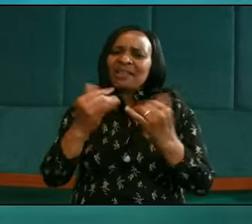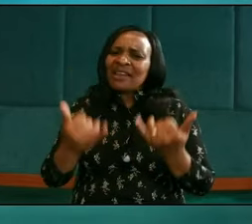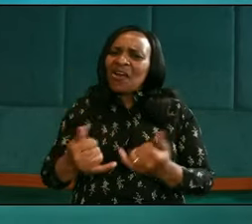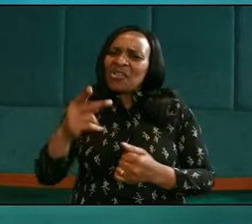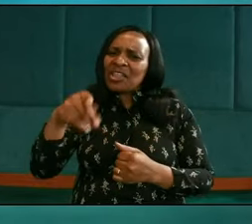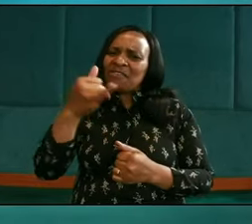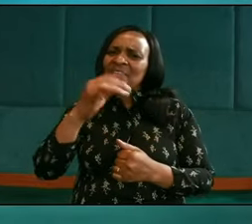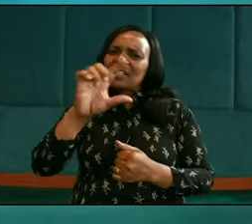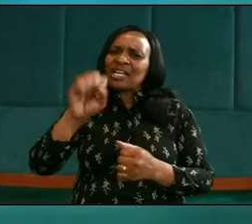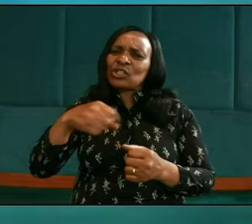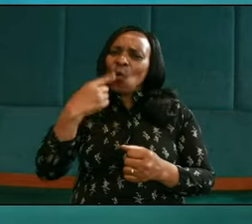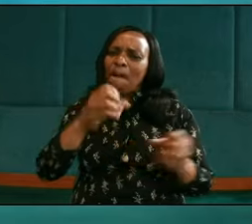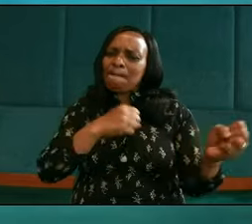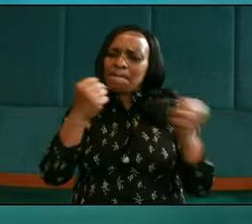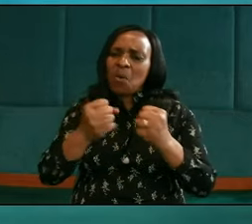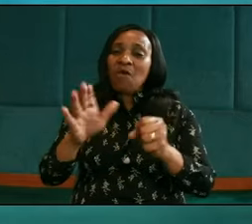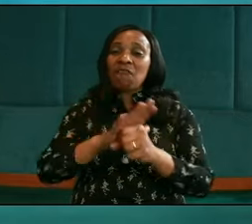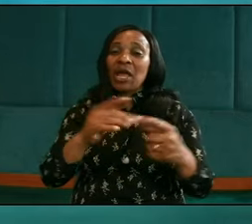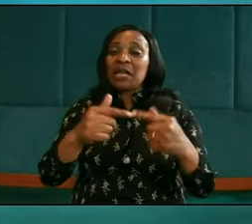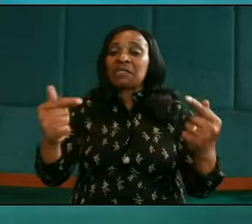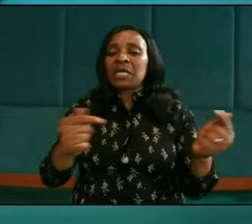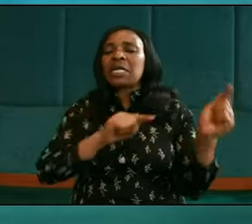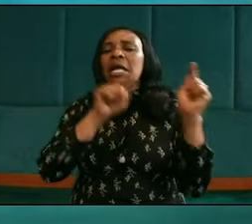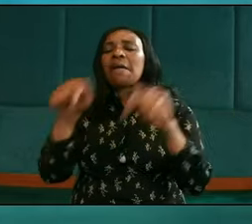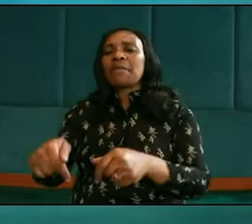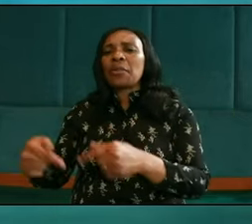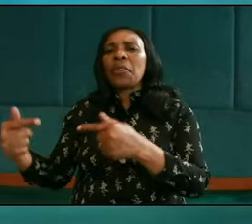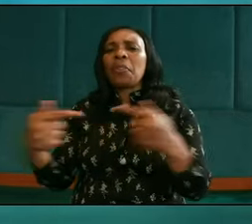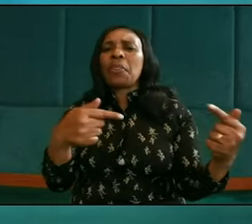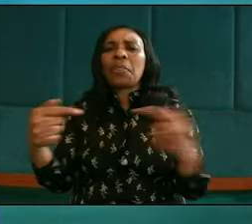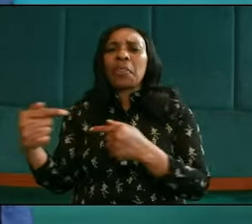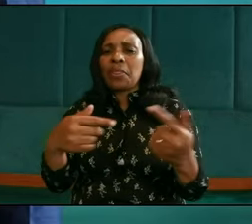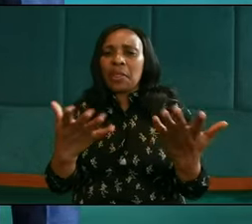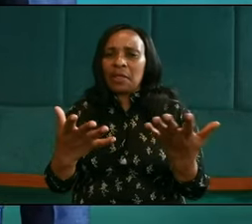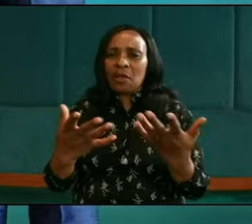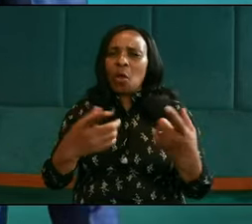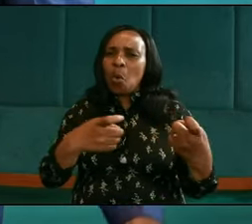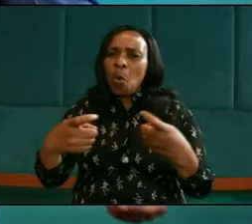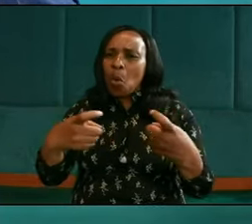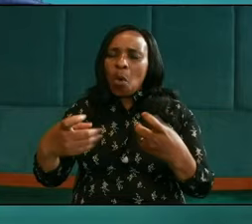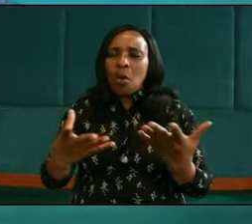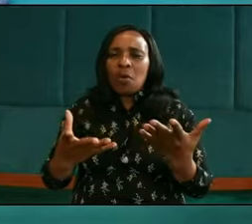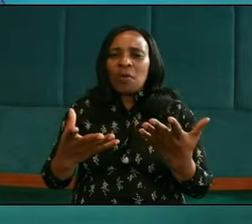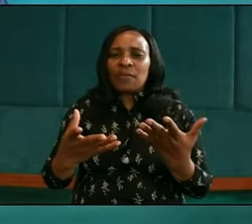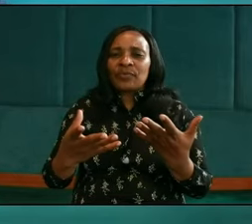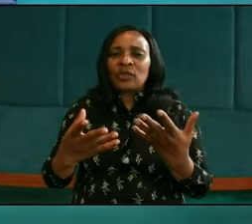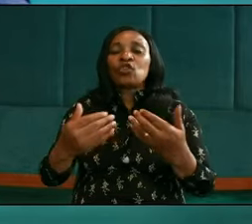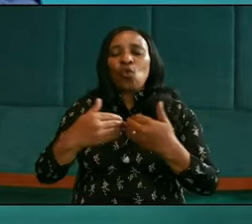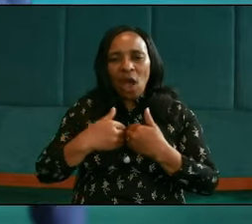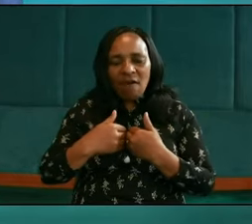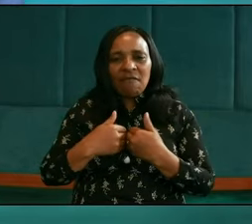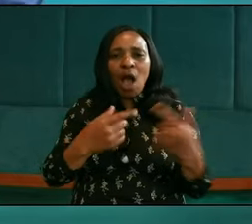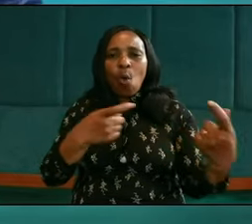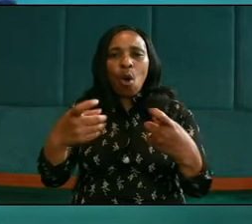Philistines, who are powerful enemies, are coming to war. All of them to war, to have a war